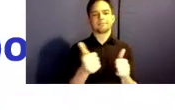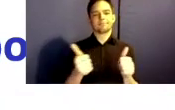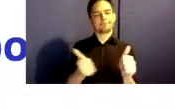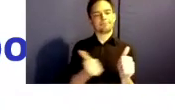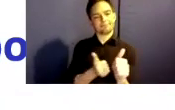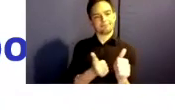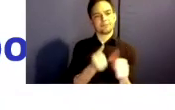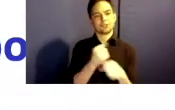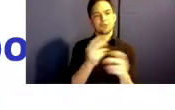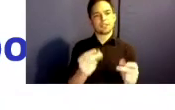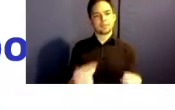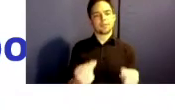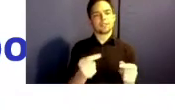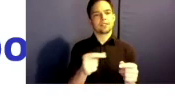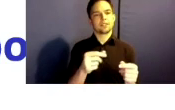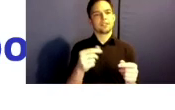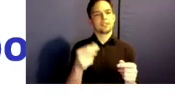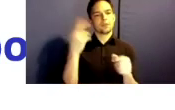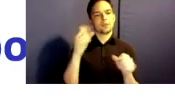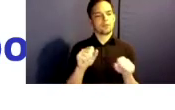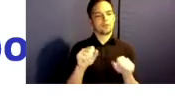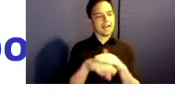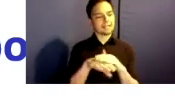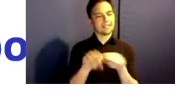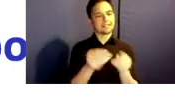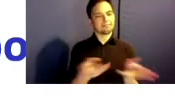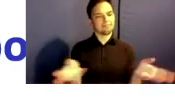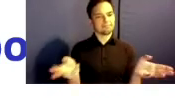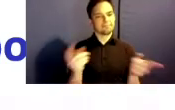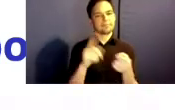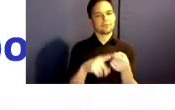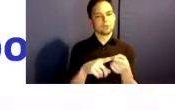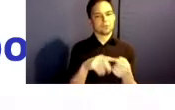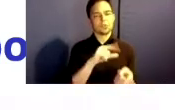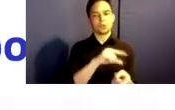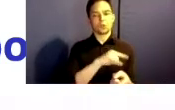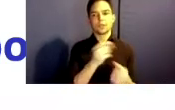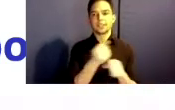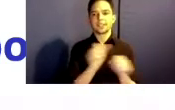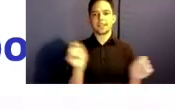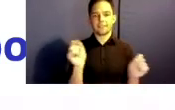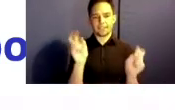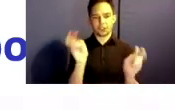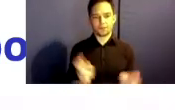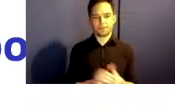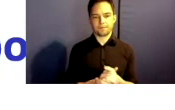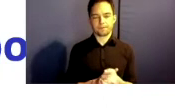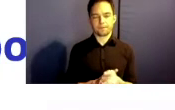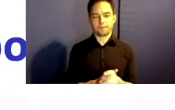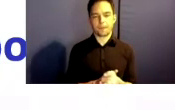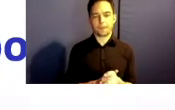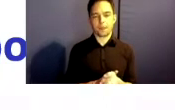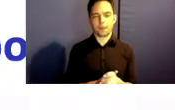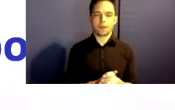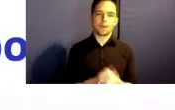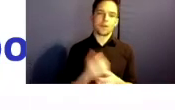accelerate equitable access to quality, safe, and efficacious vaccines. And we are